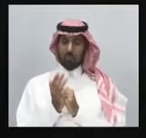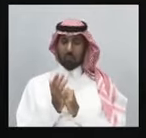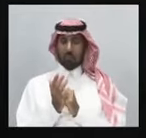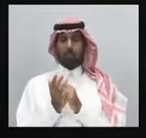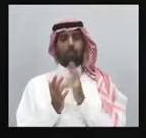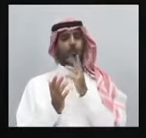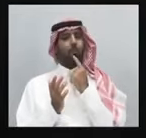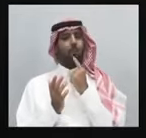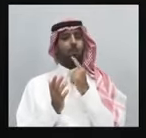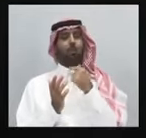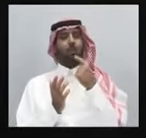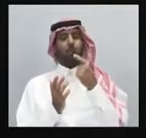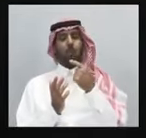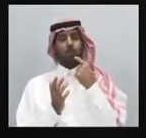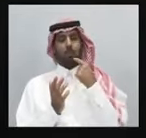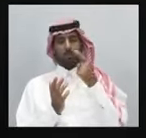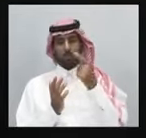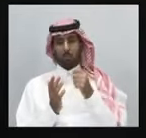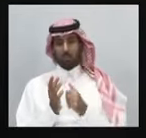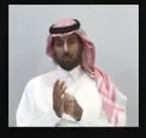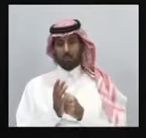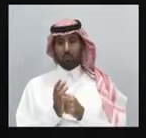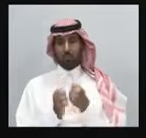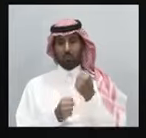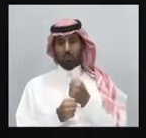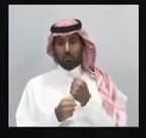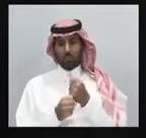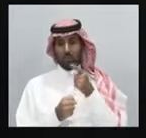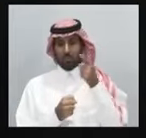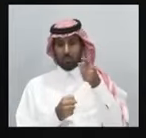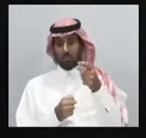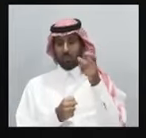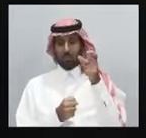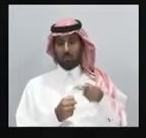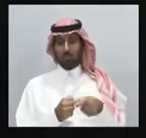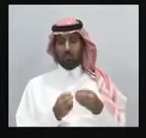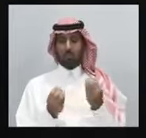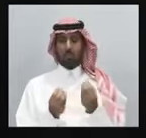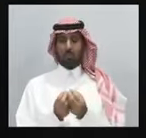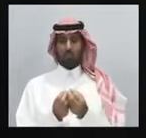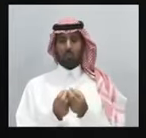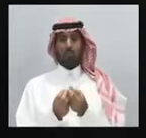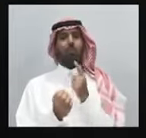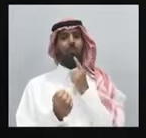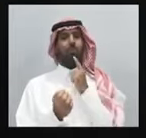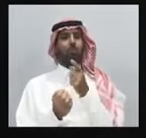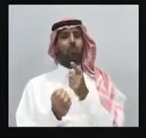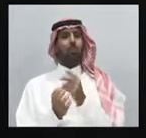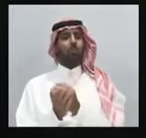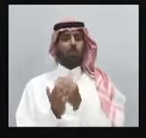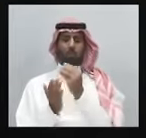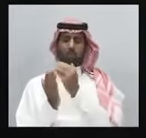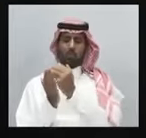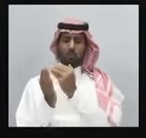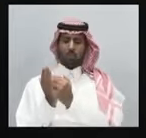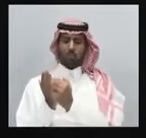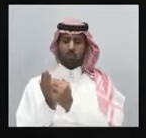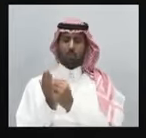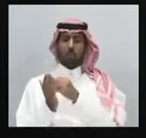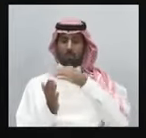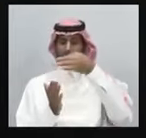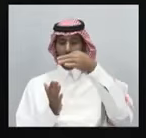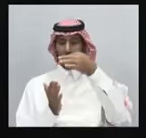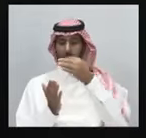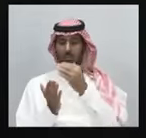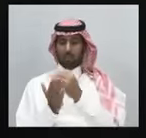who you are applying for. So it's not just like this is my CV. No, there is a letter to make